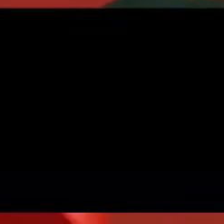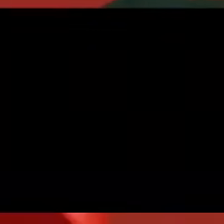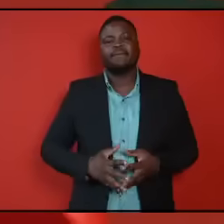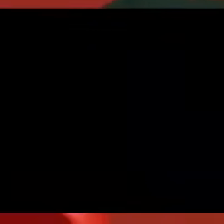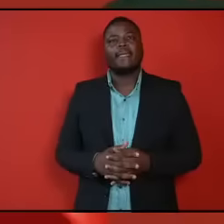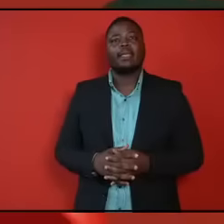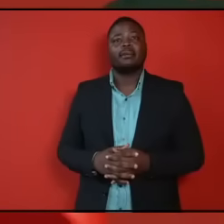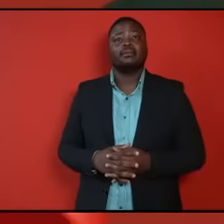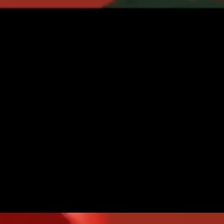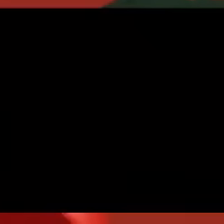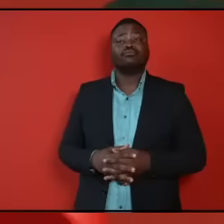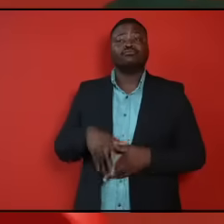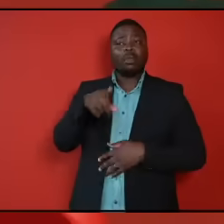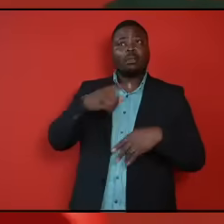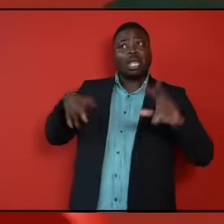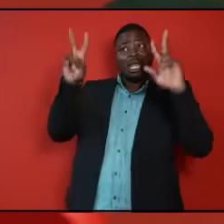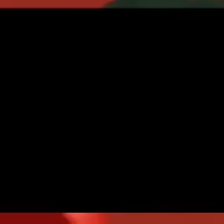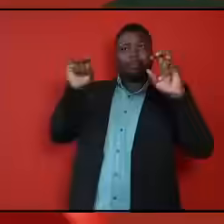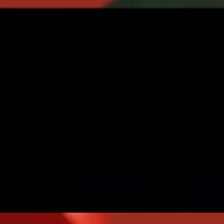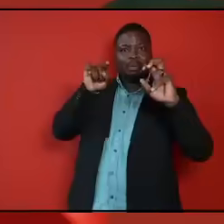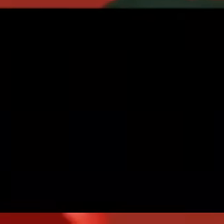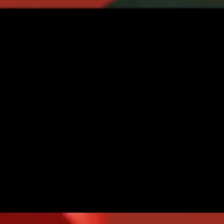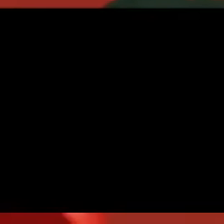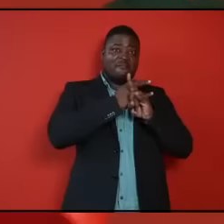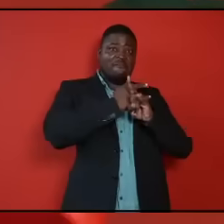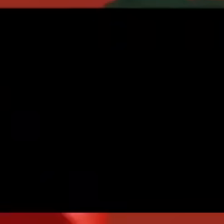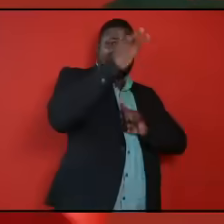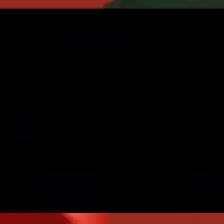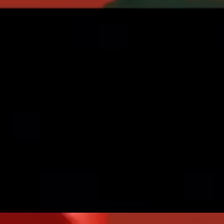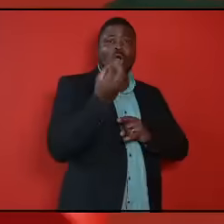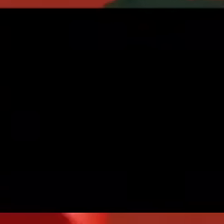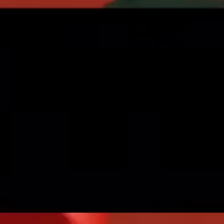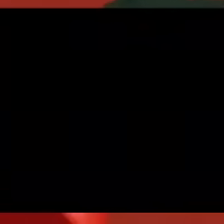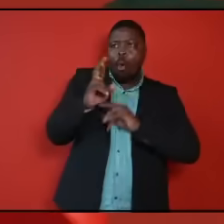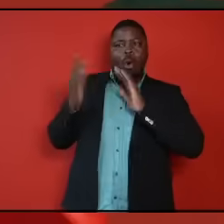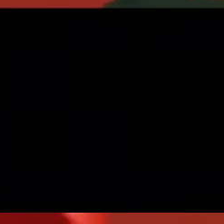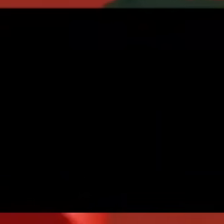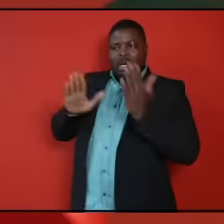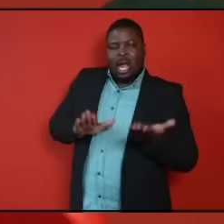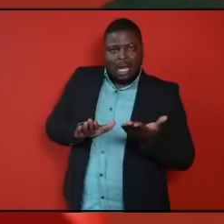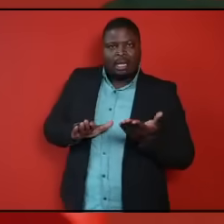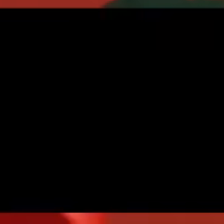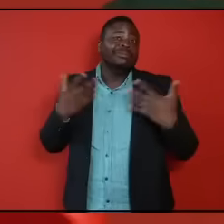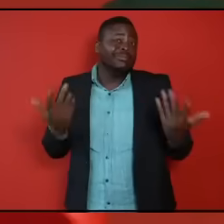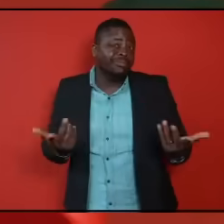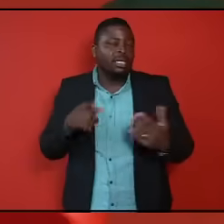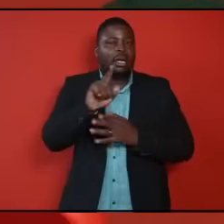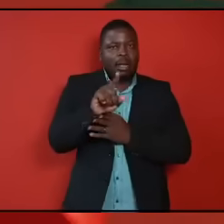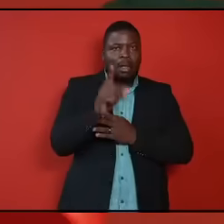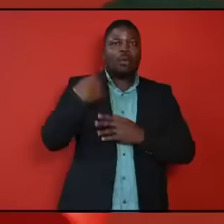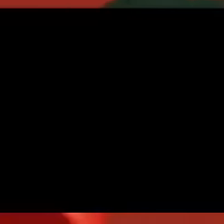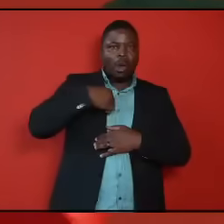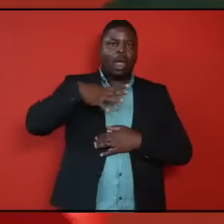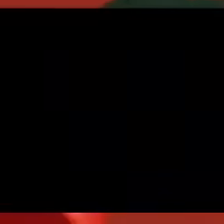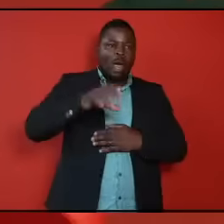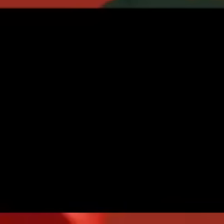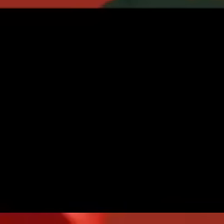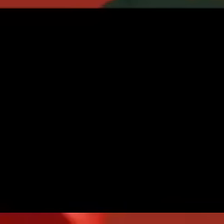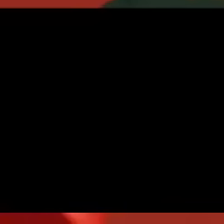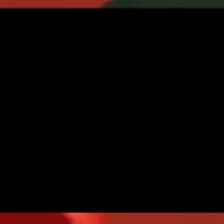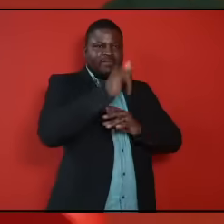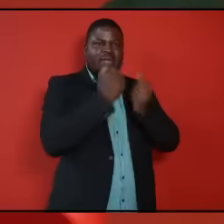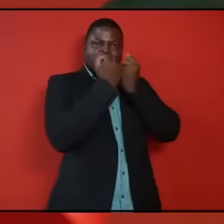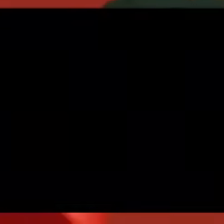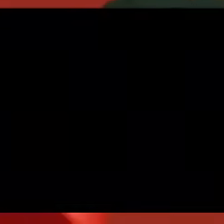The theme, victory or death, arises out of the real threat to the liberation of our people, which